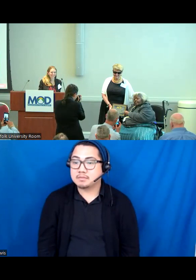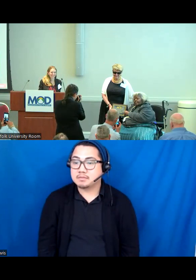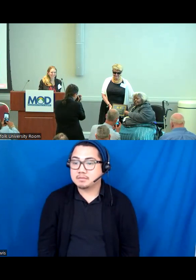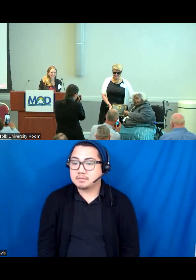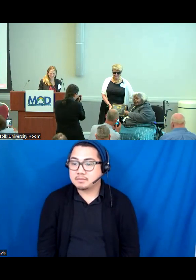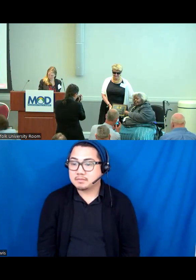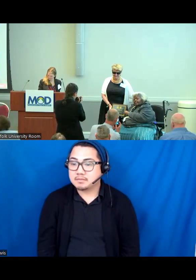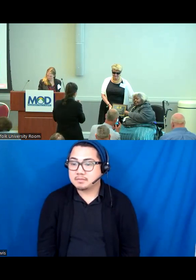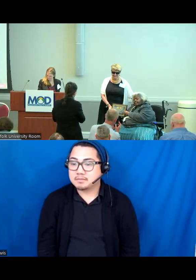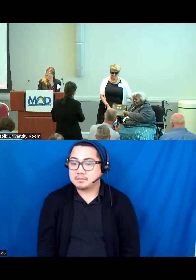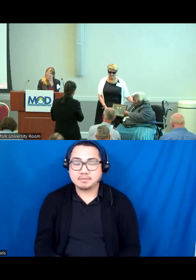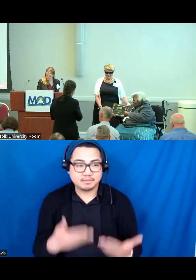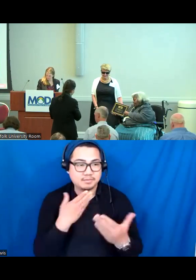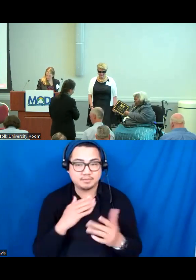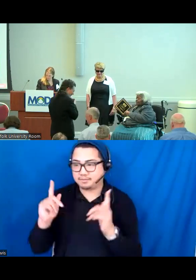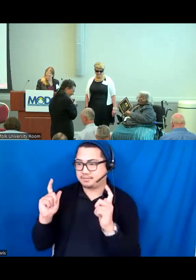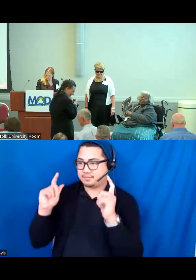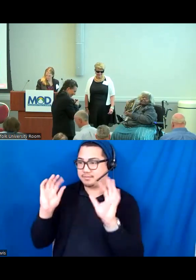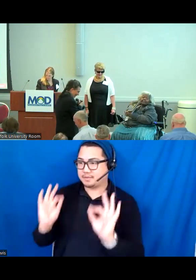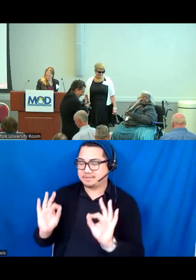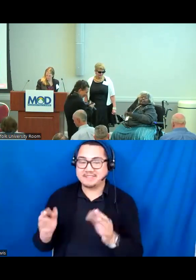Thank you. Perfect. Thank you.